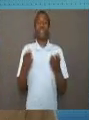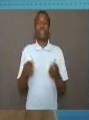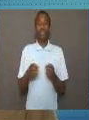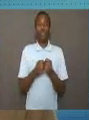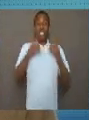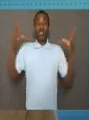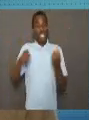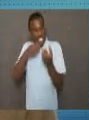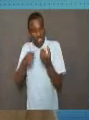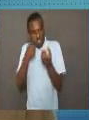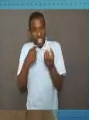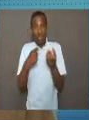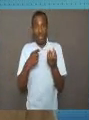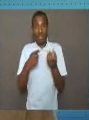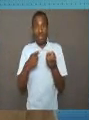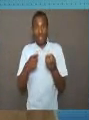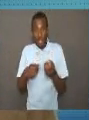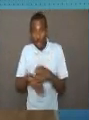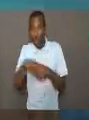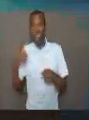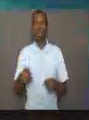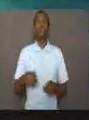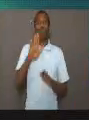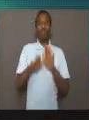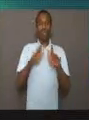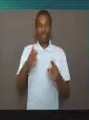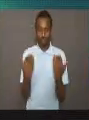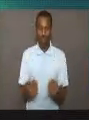the process begins anew.